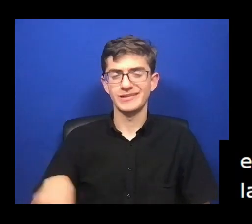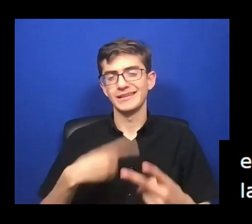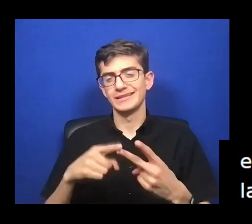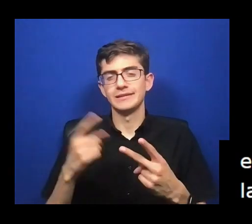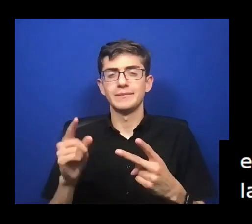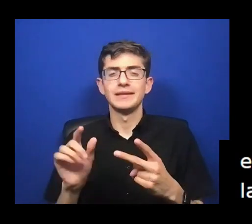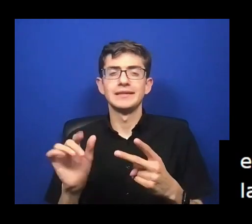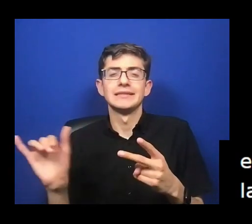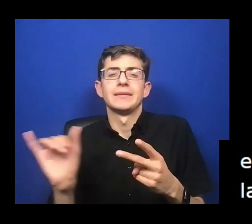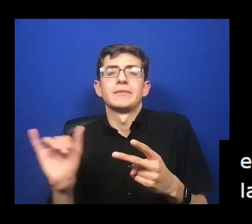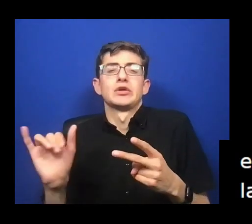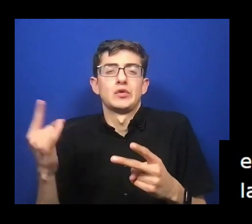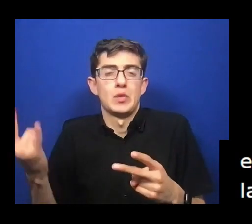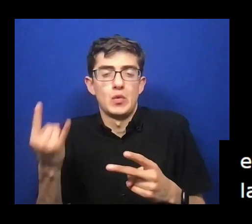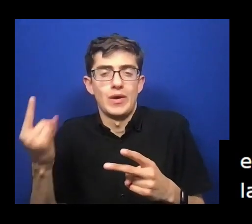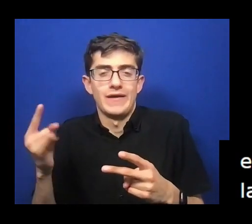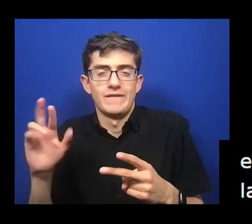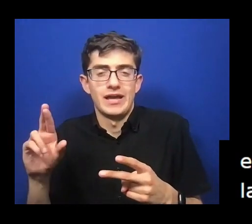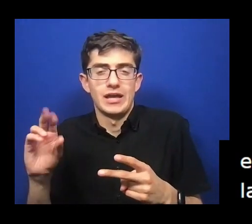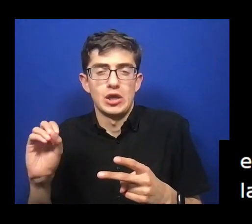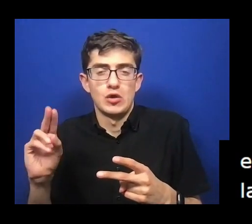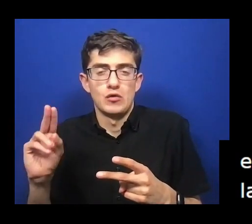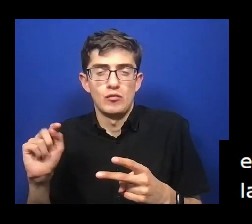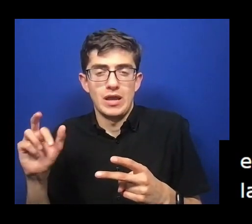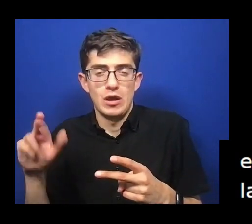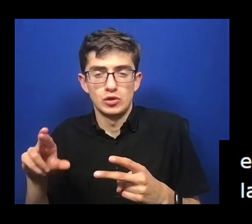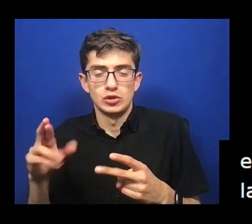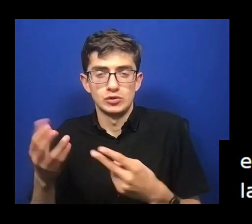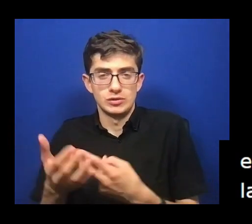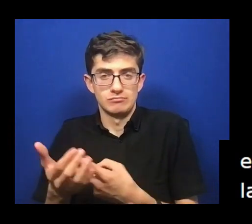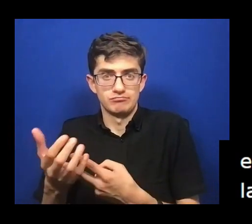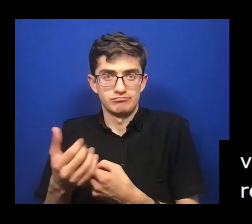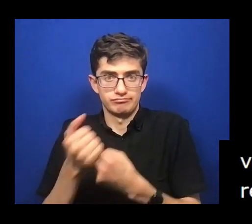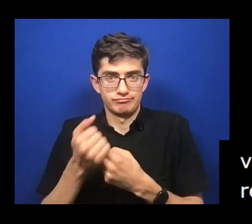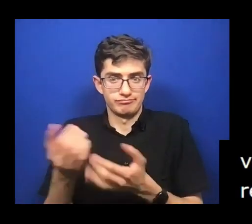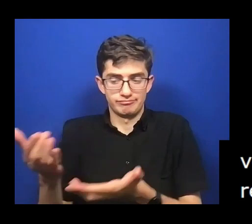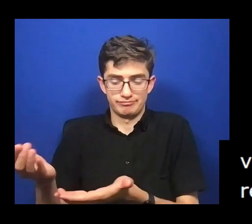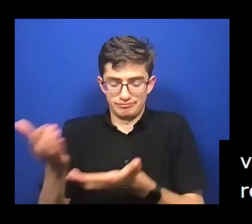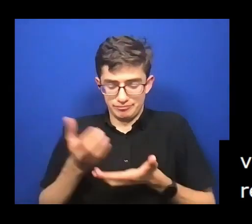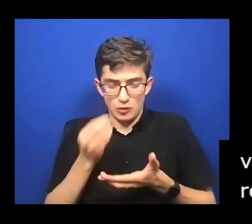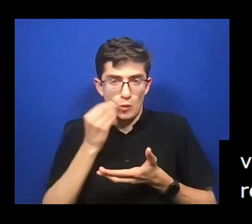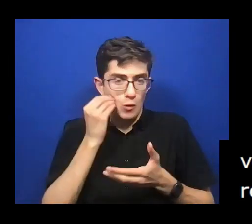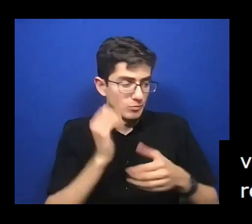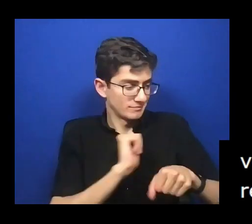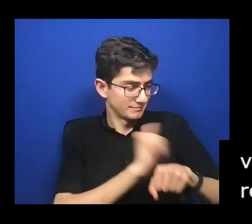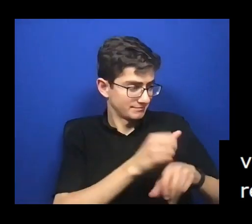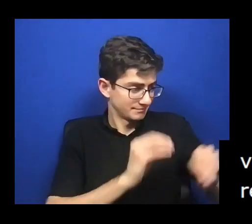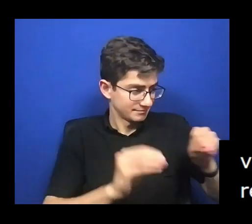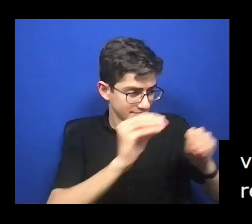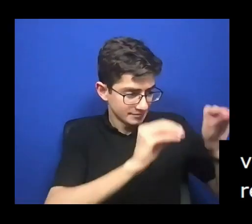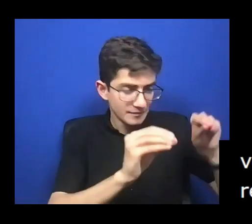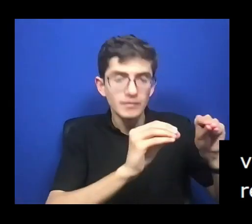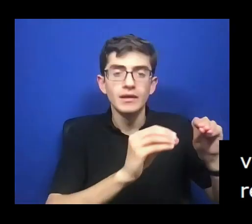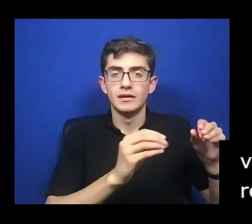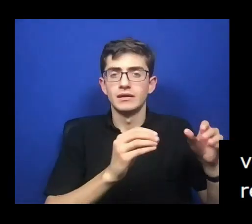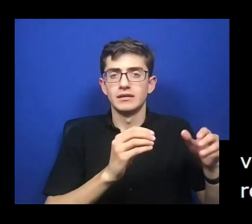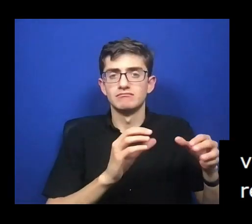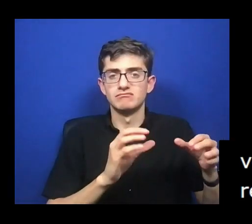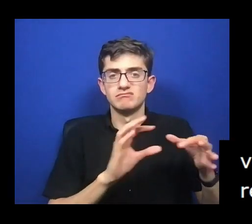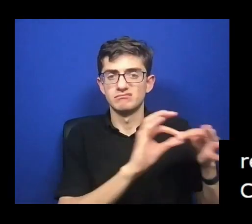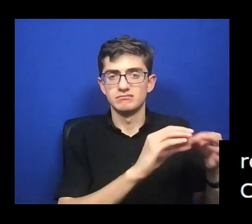to our service. So we did it as a pilot just to be able to determine whether or not it would work. We